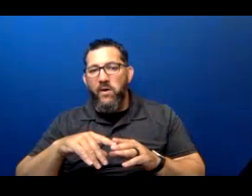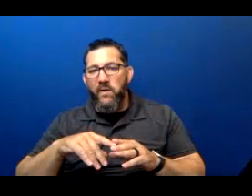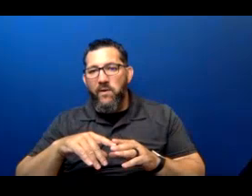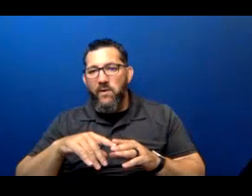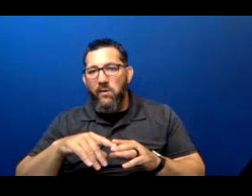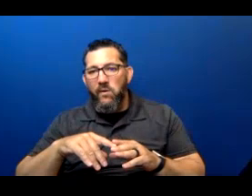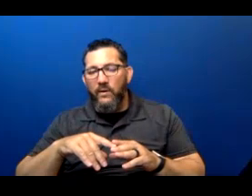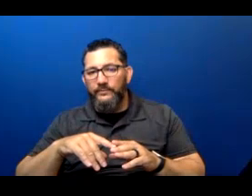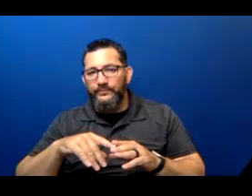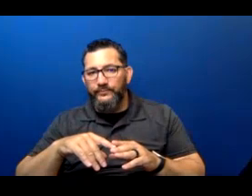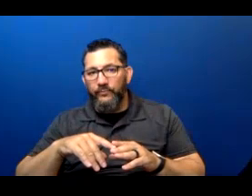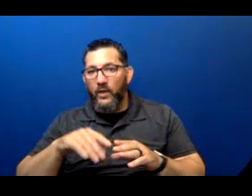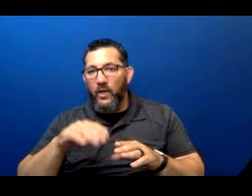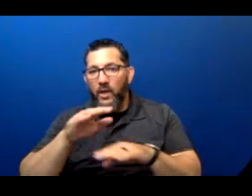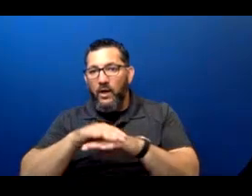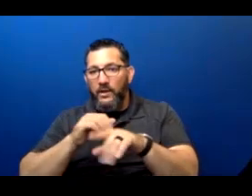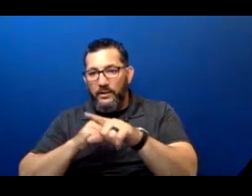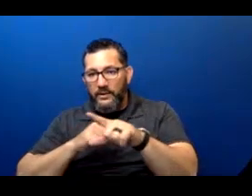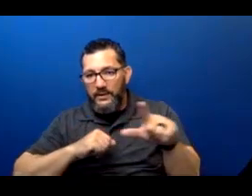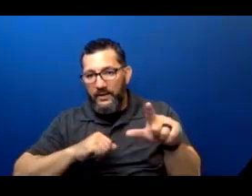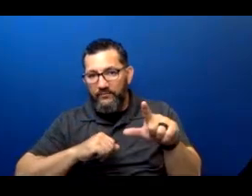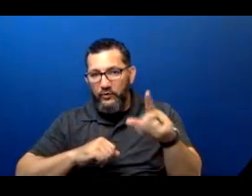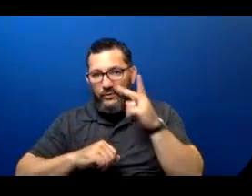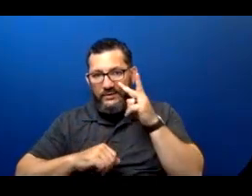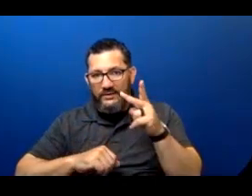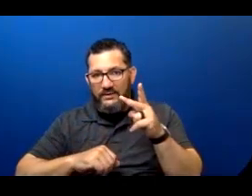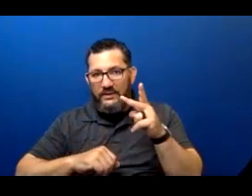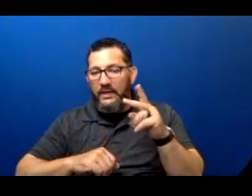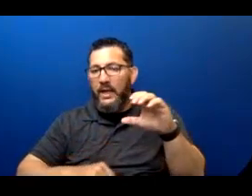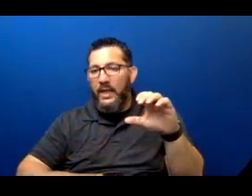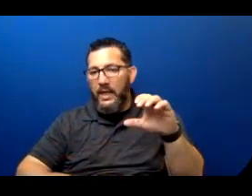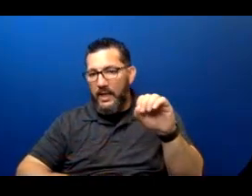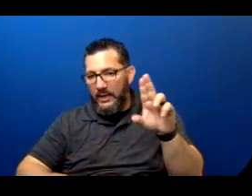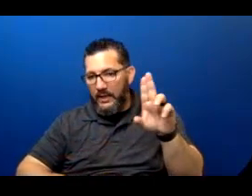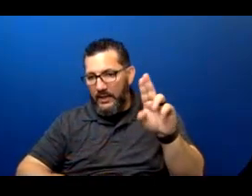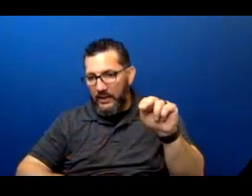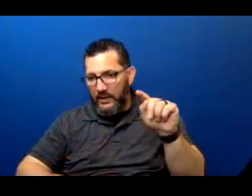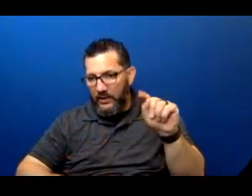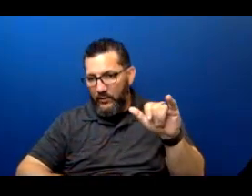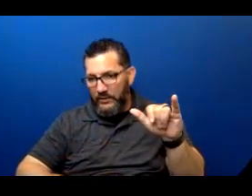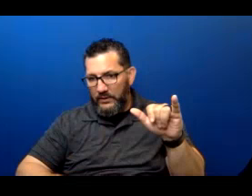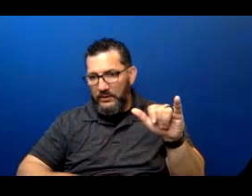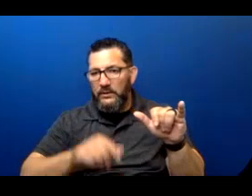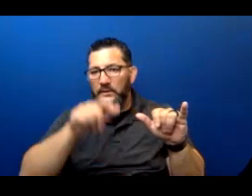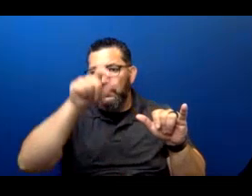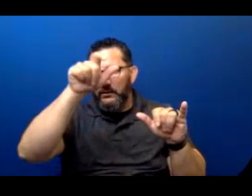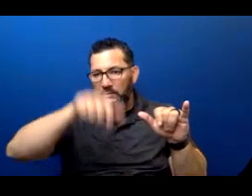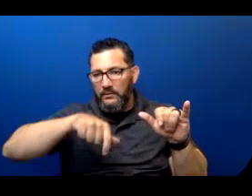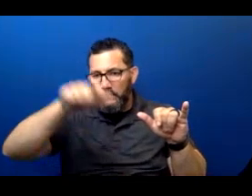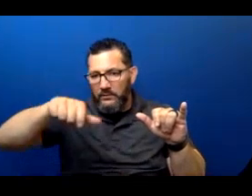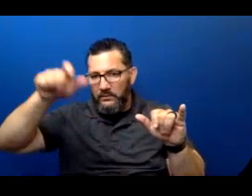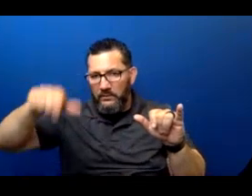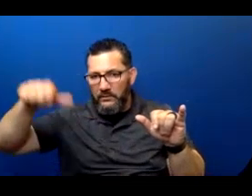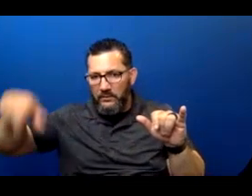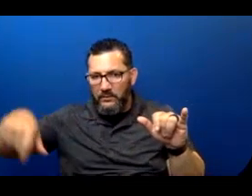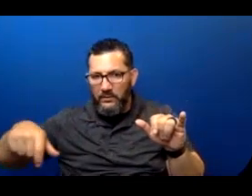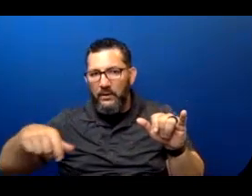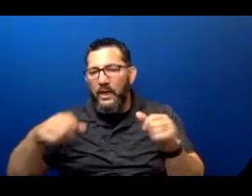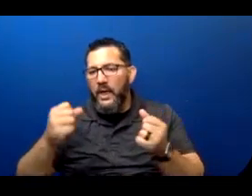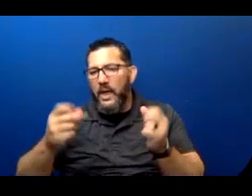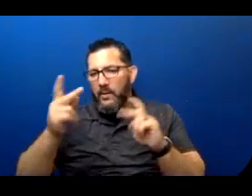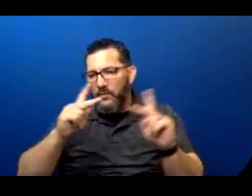your left-hand side, that's the county. And then the rest, you can see how many people